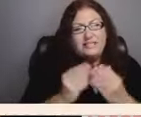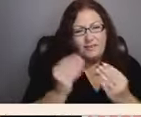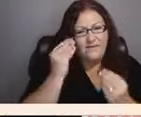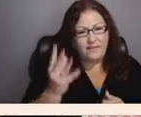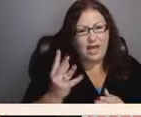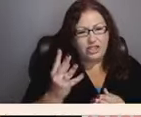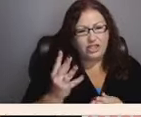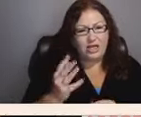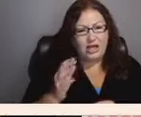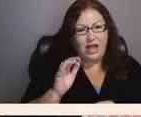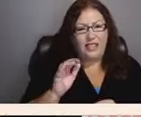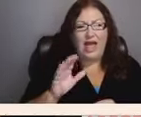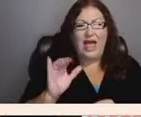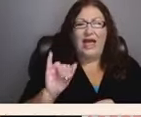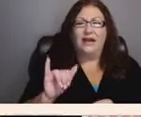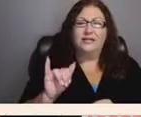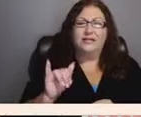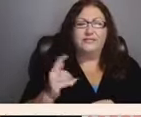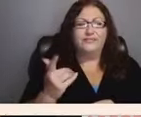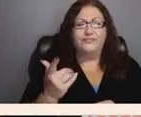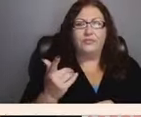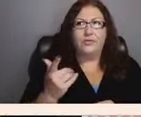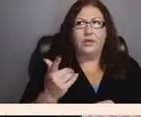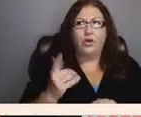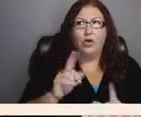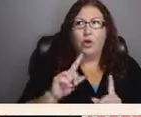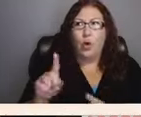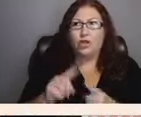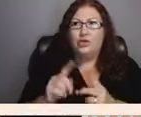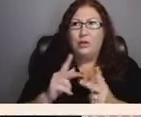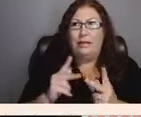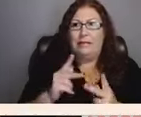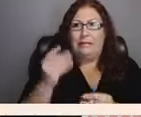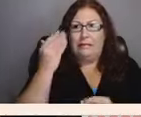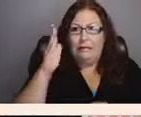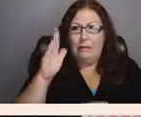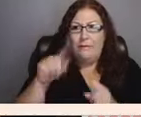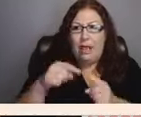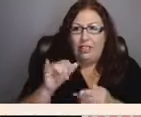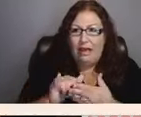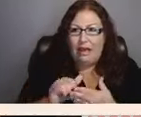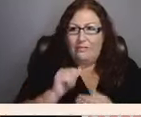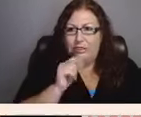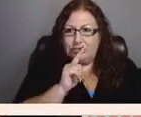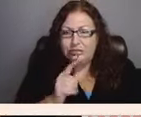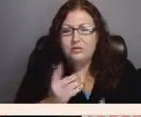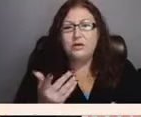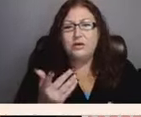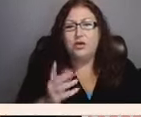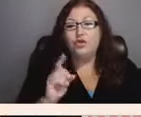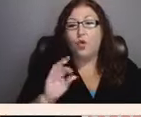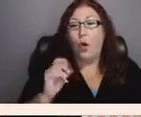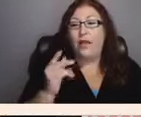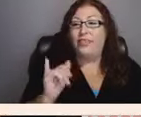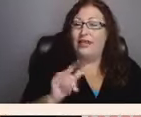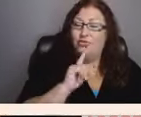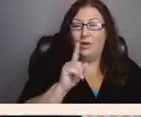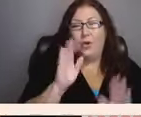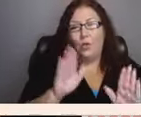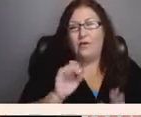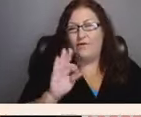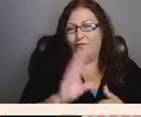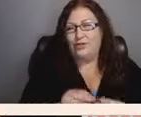to head off into the unknown. And here with Dorothy, it's so wonderful of a story, because this is